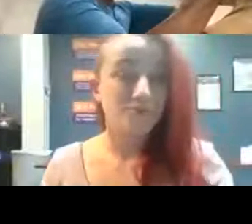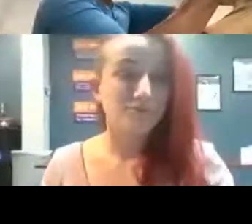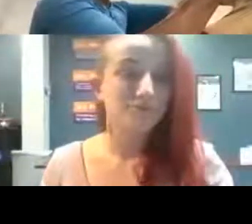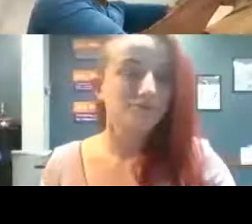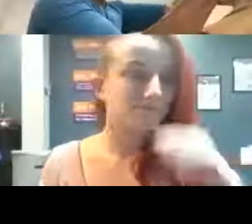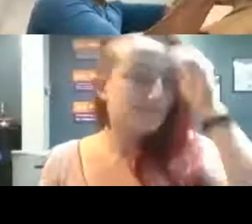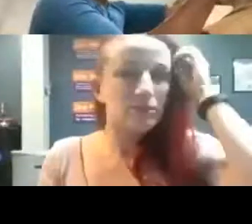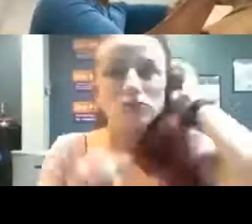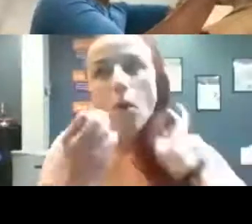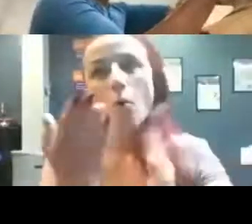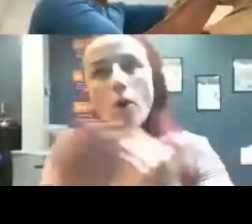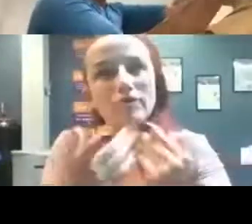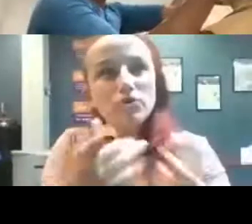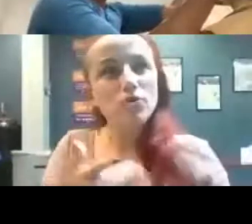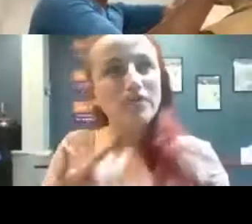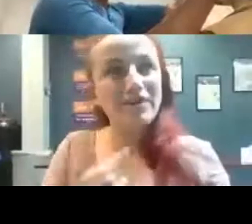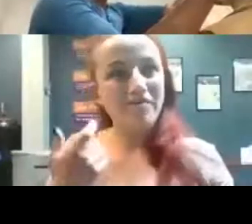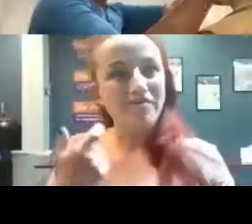children too.